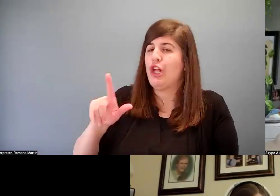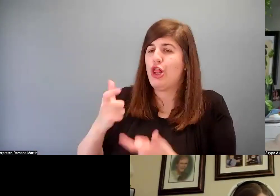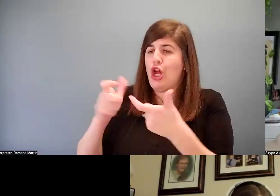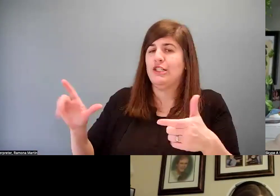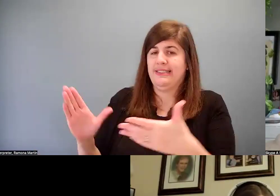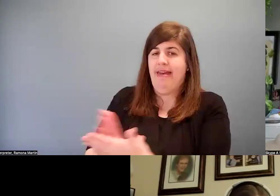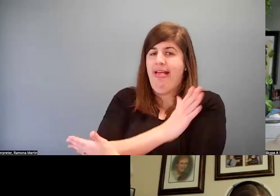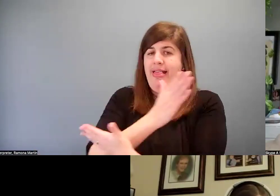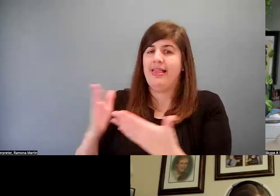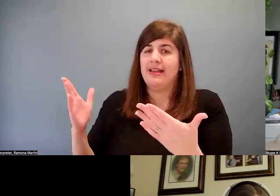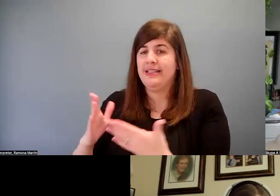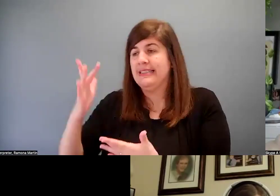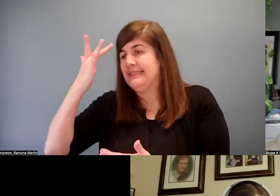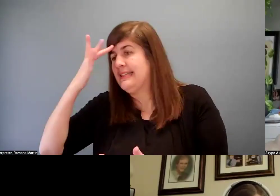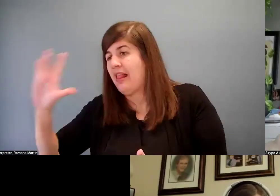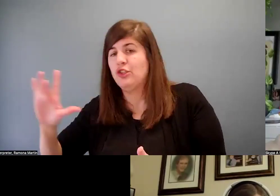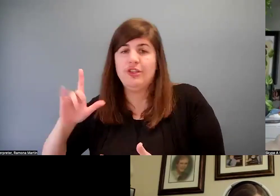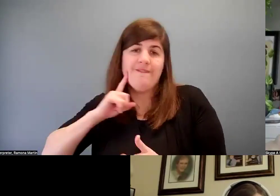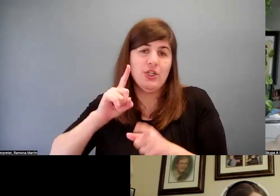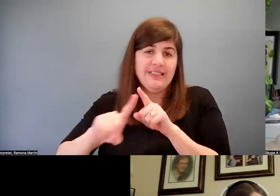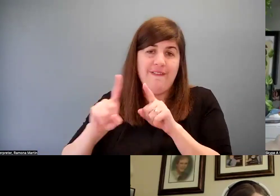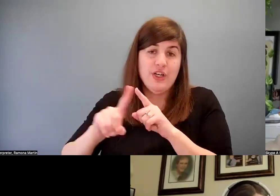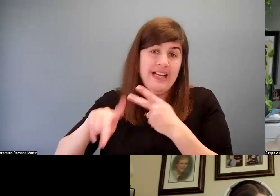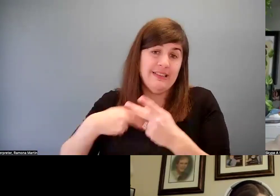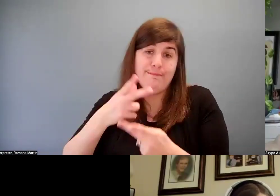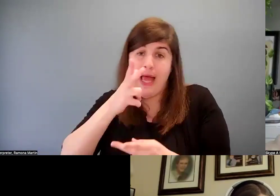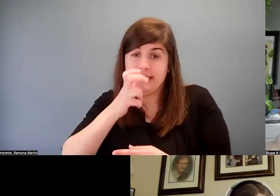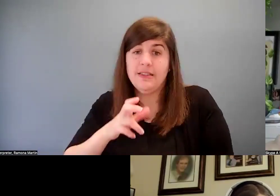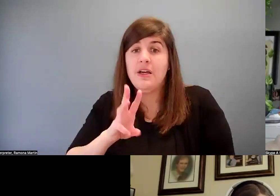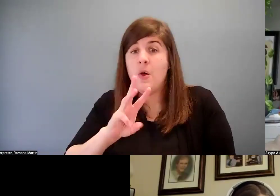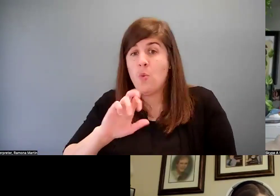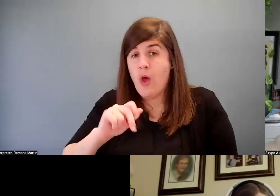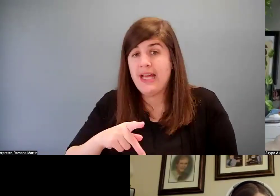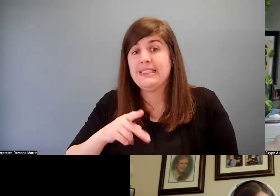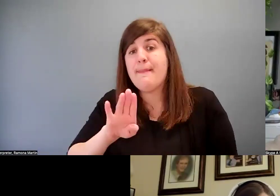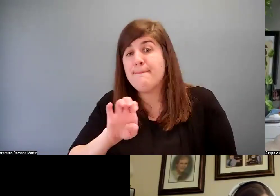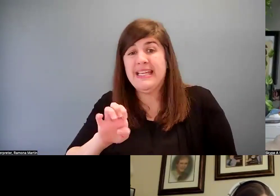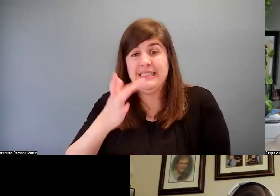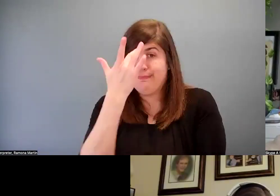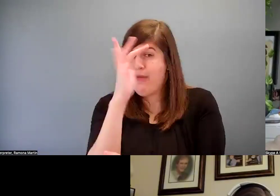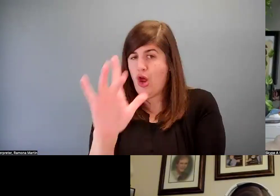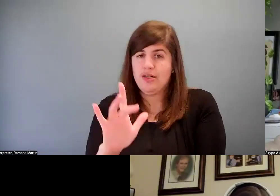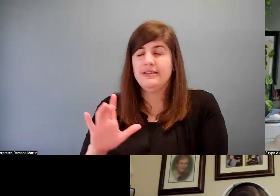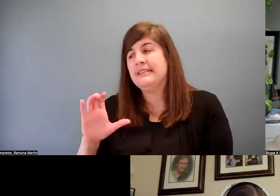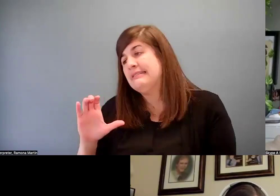like the relative intelligence of different types of bugs. Like wasps and bees are really, really smart. Cicadas not so much.